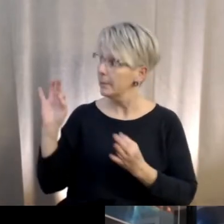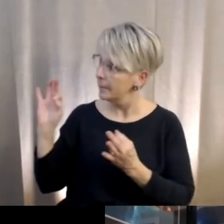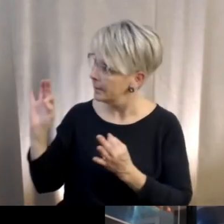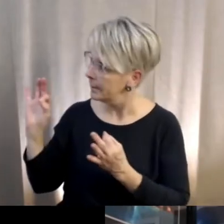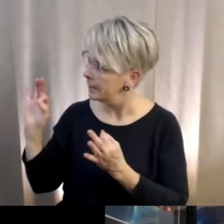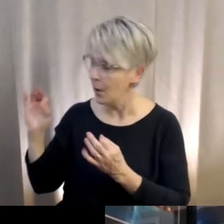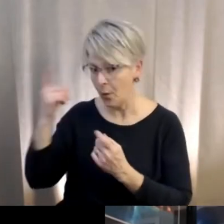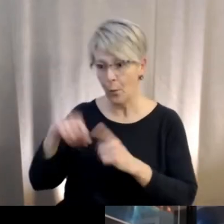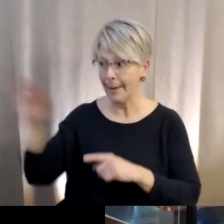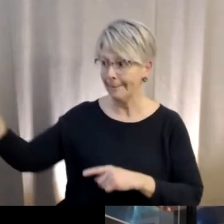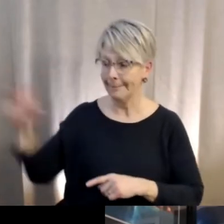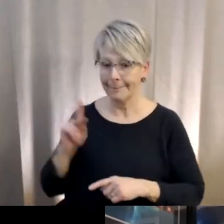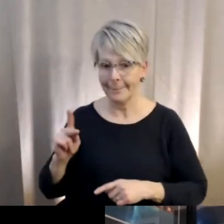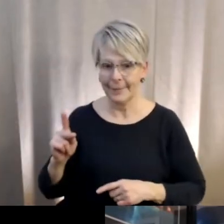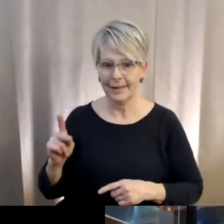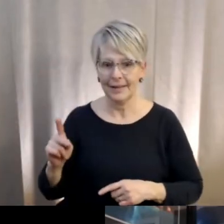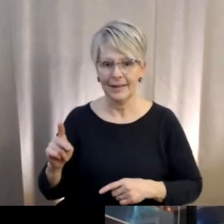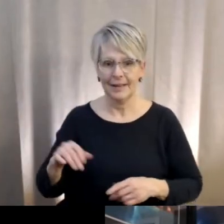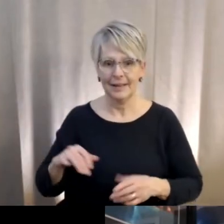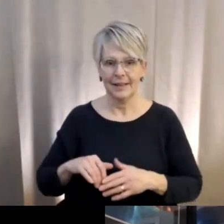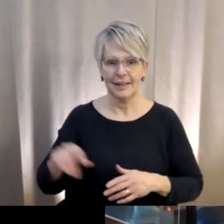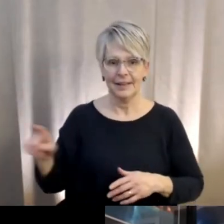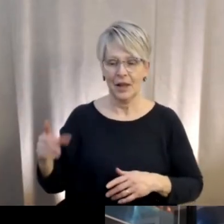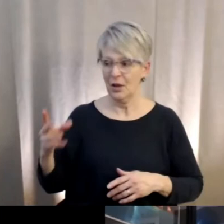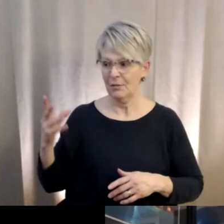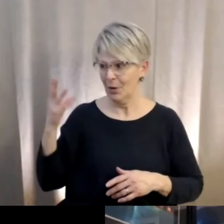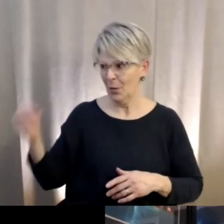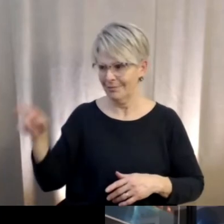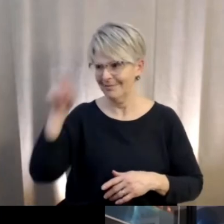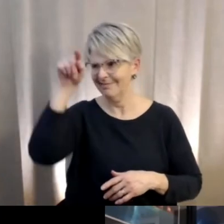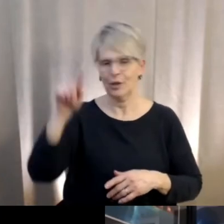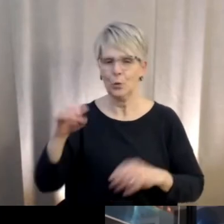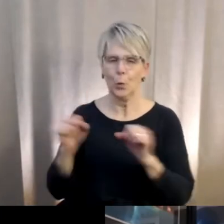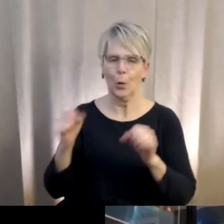back, because it's too cold for where she's going today.